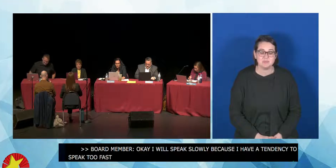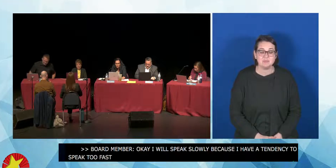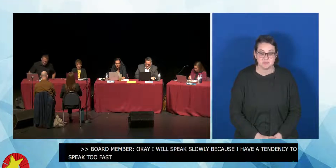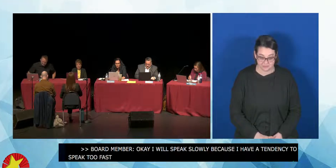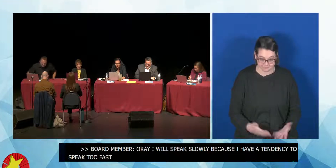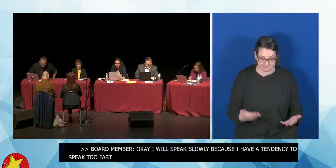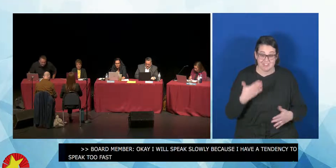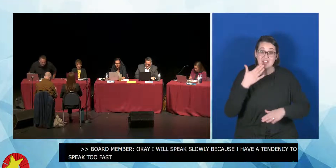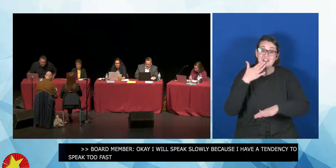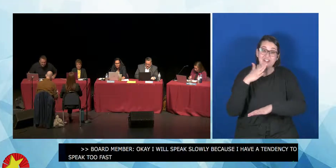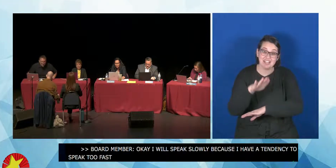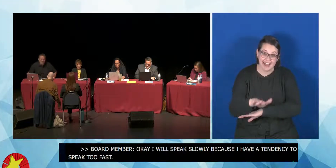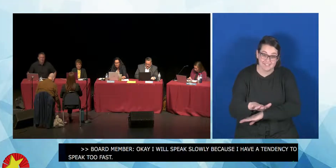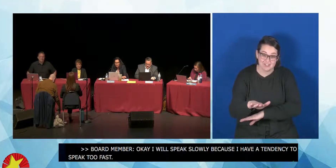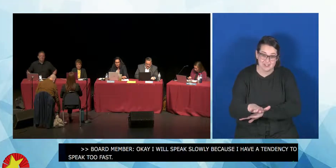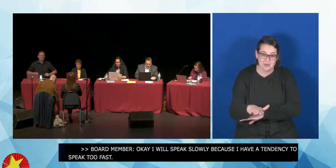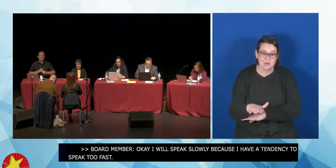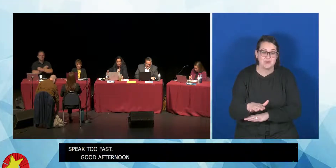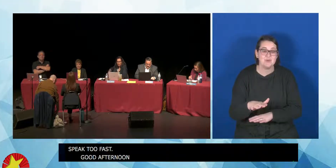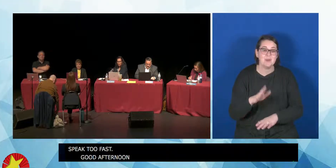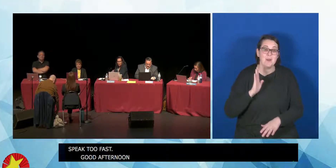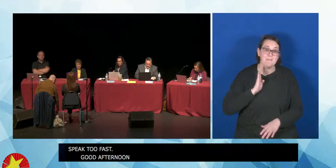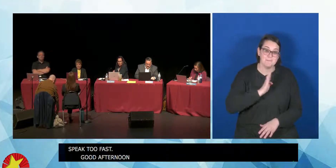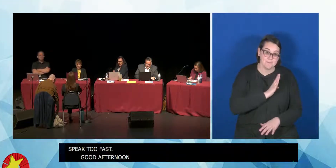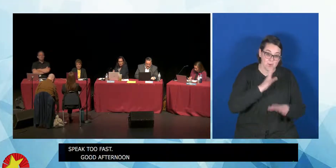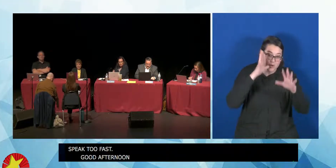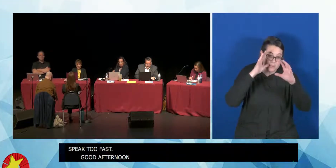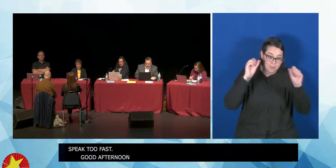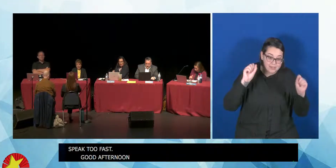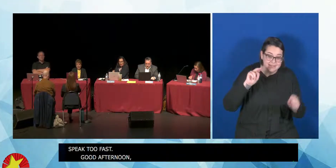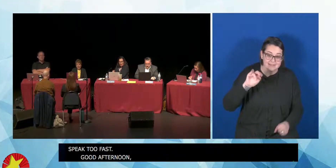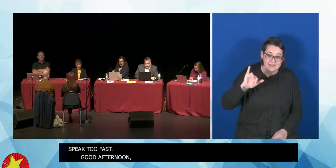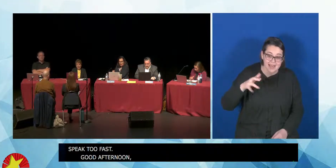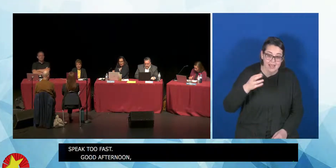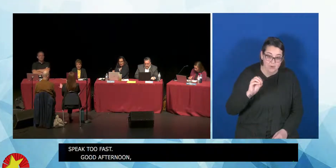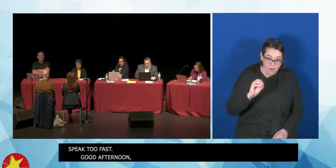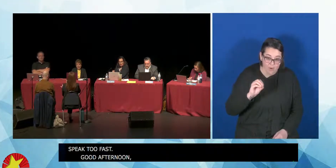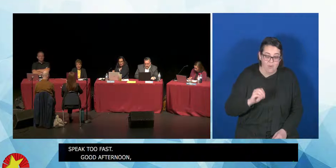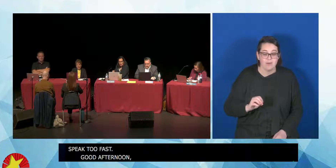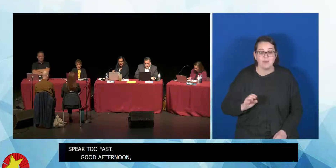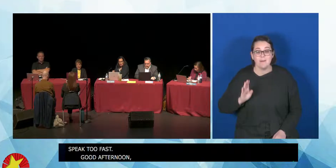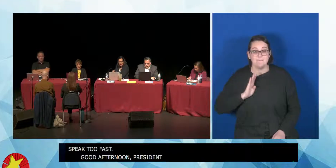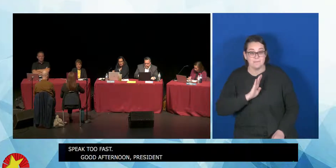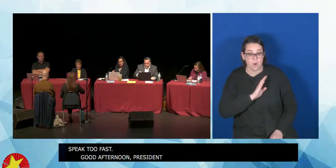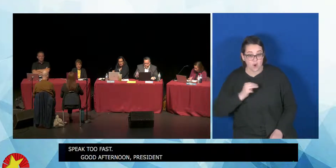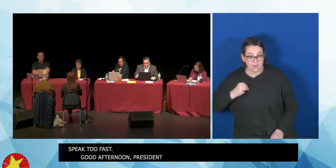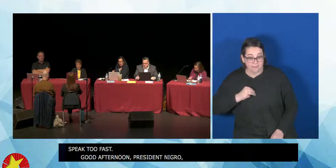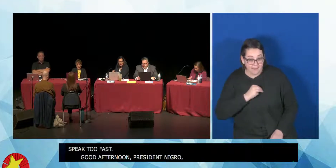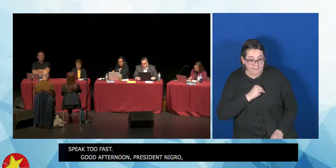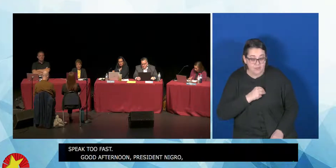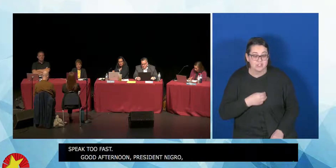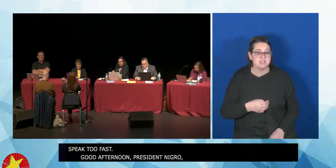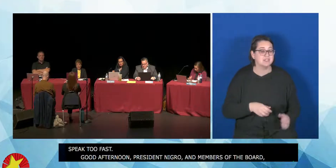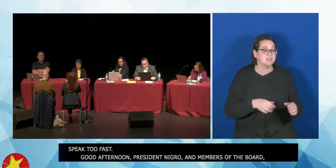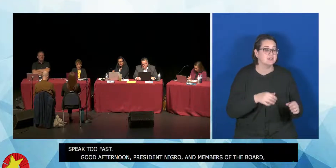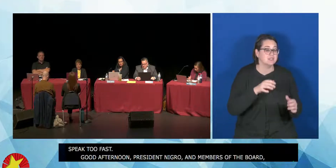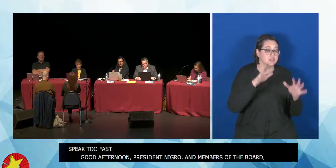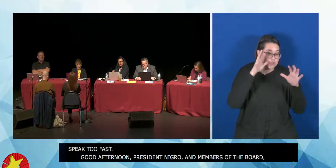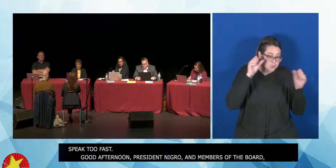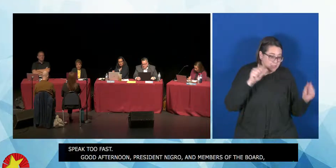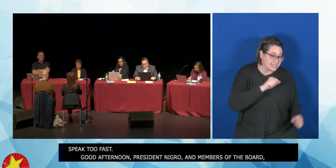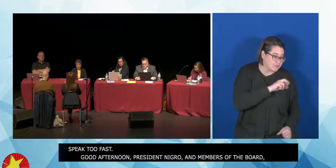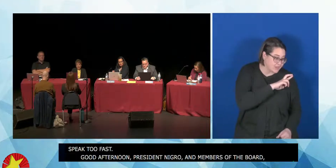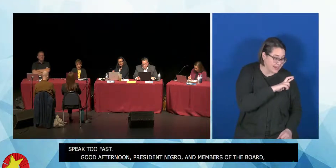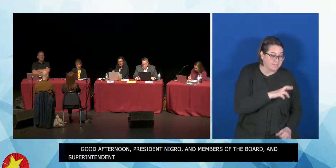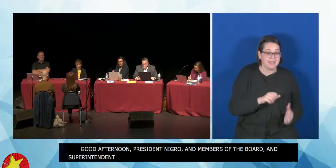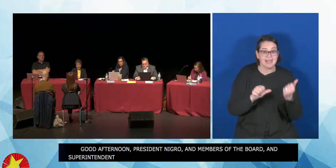Good afternoon, Board President Nigro, members of the board, Superintendent Reichman,